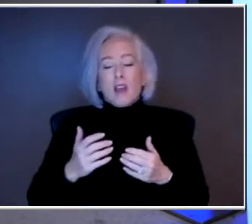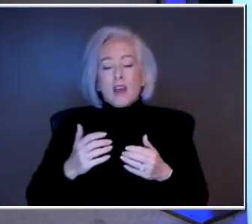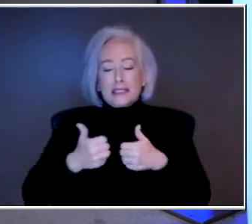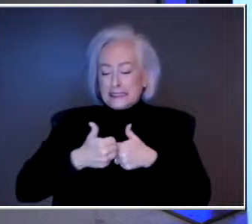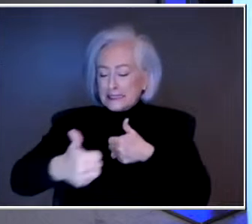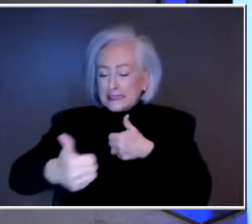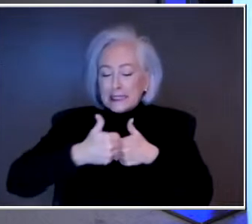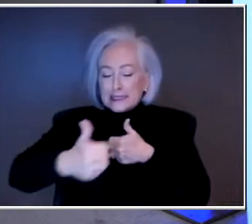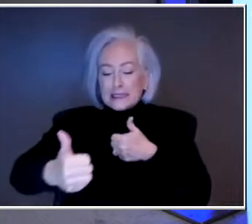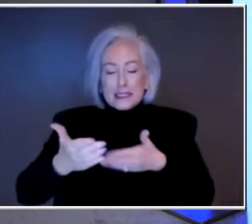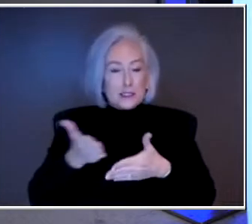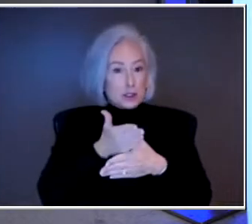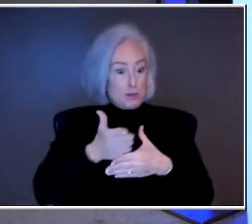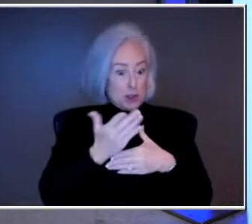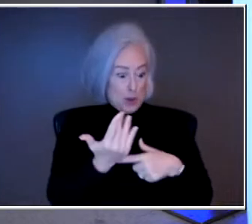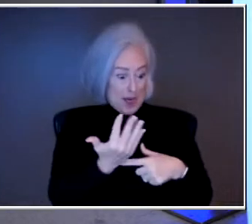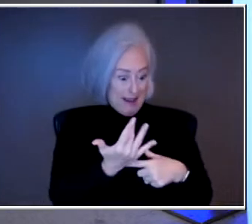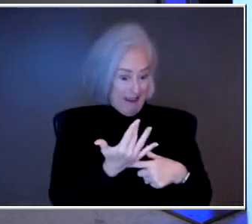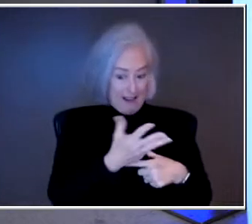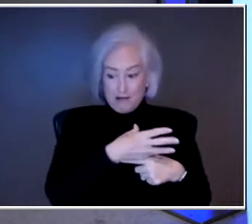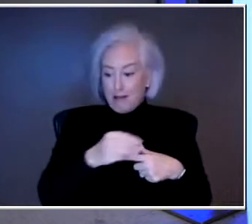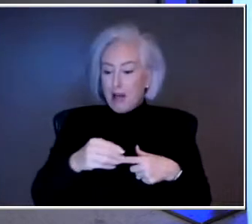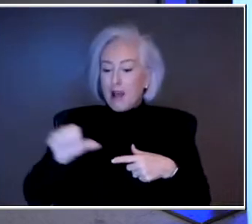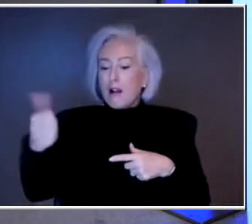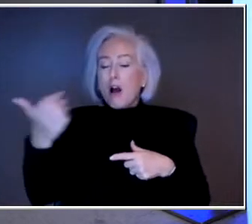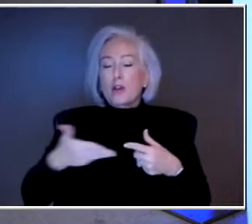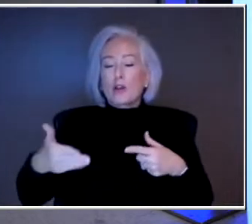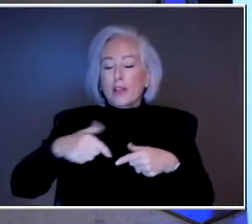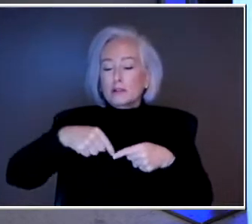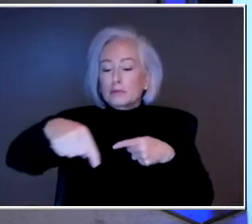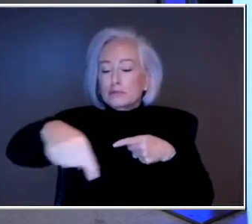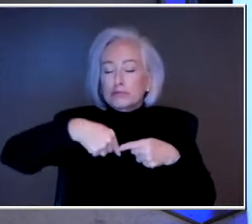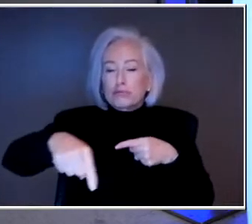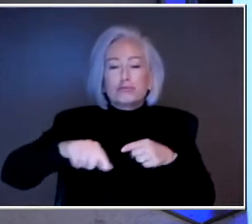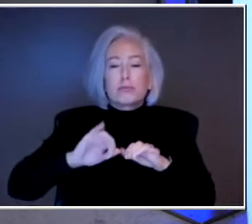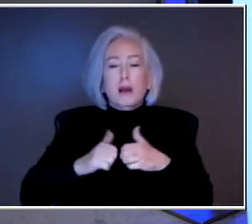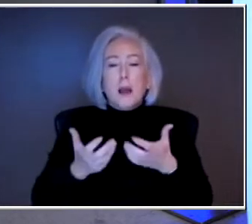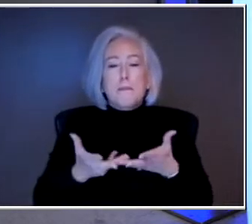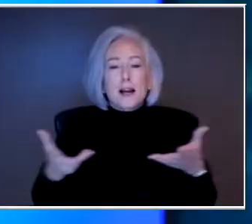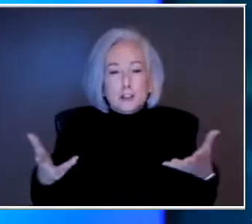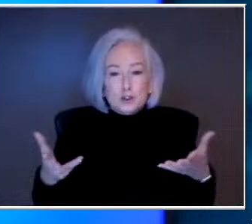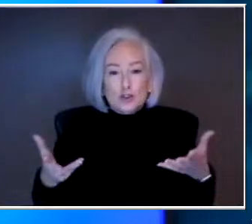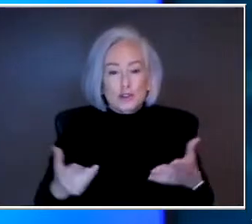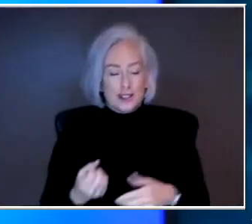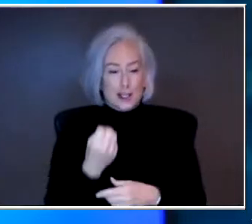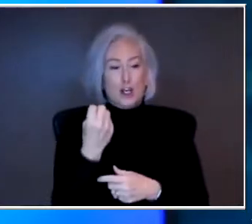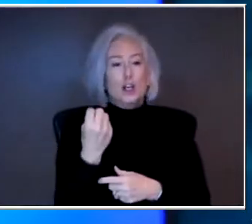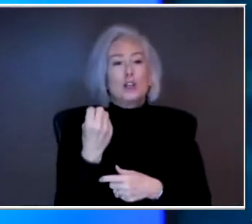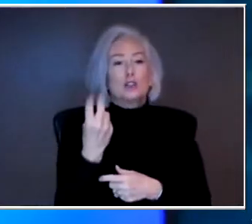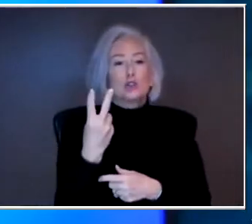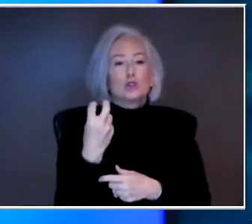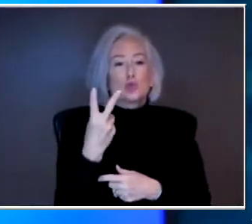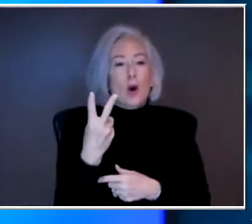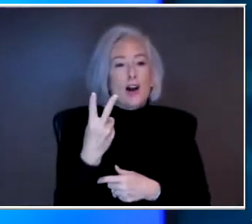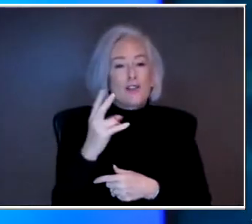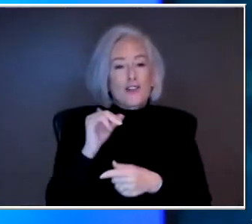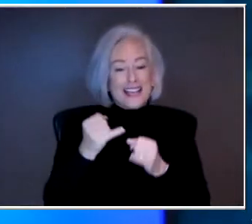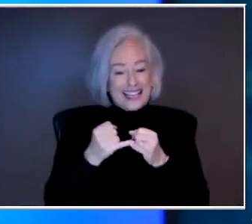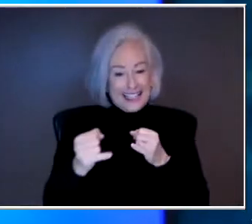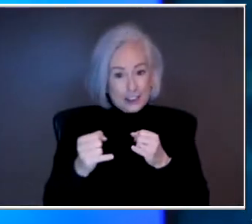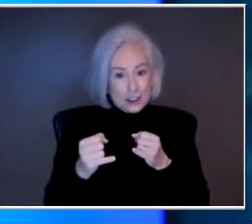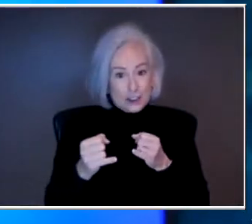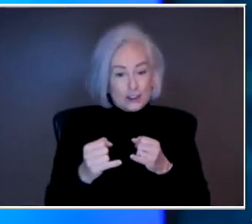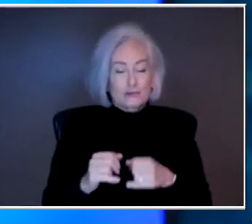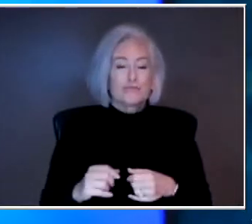we should keep our flames away from other objects and decorations? Yeah, so we recommend 12 inches or 1 foot to keep the candles away